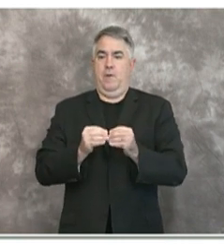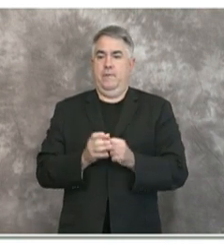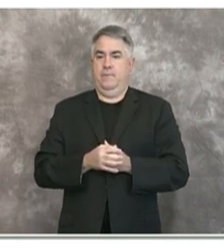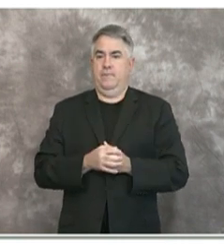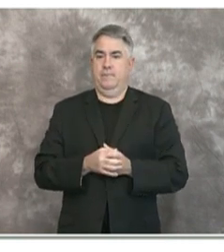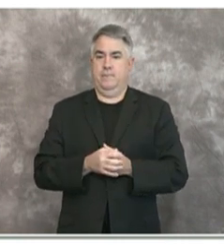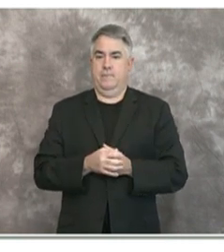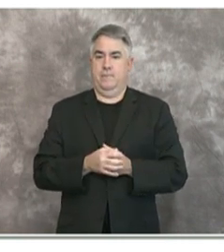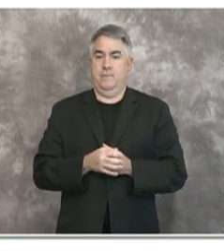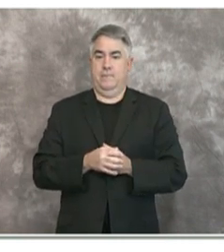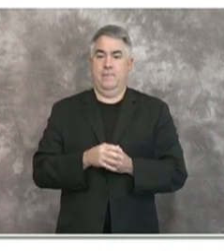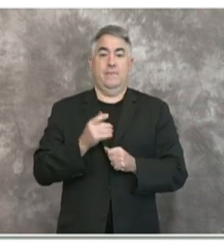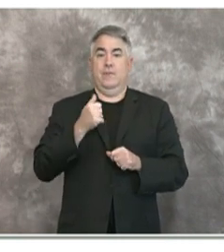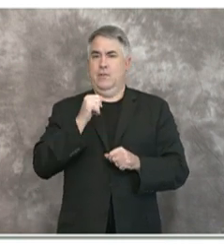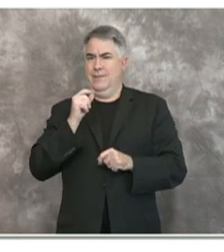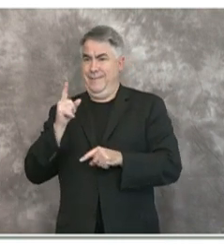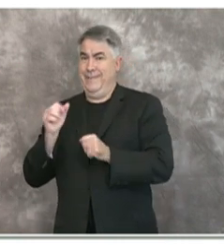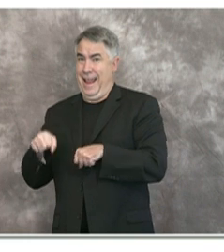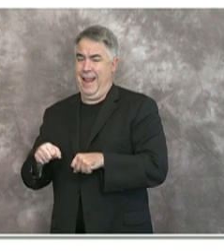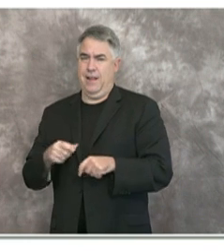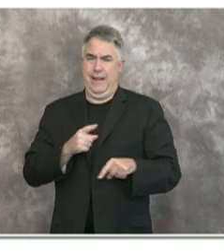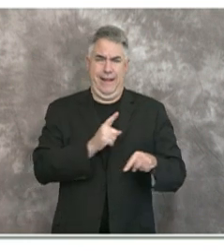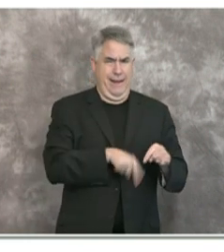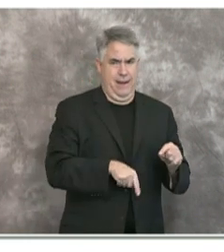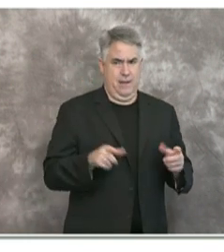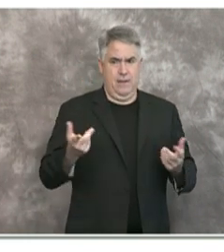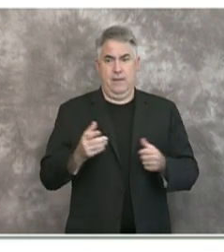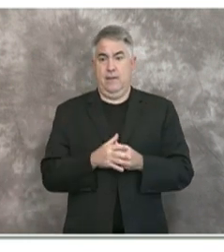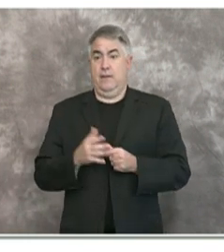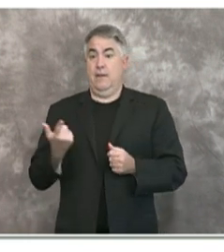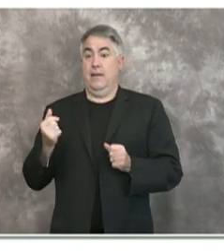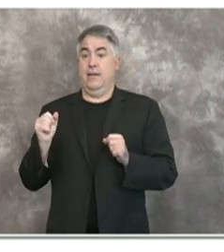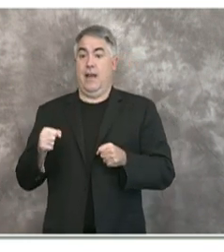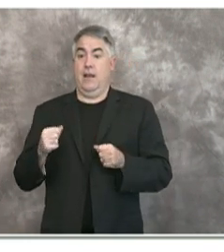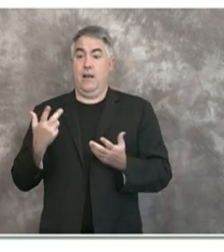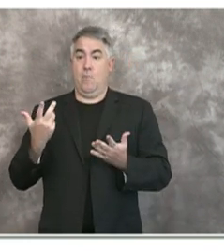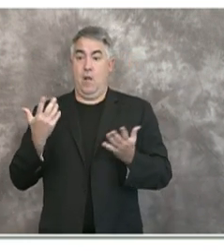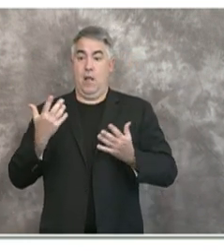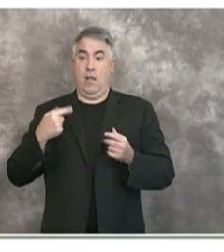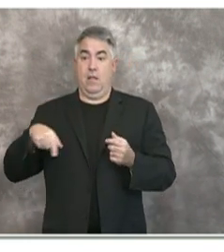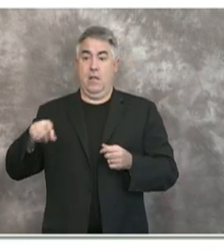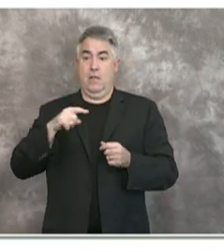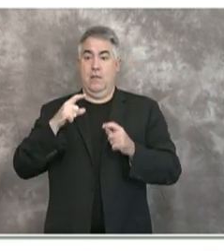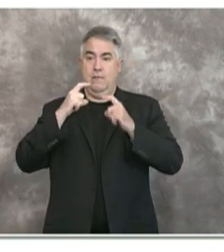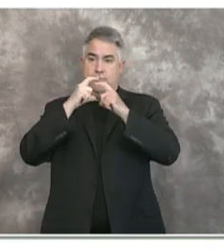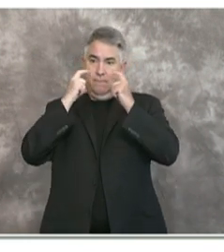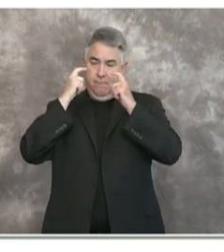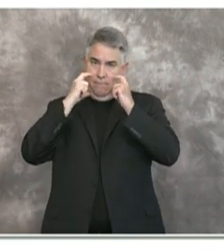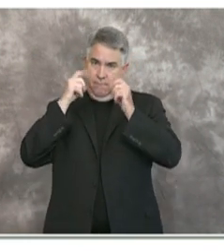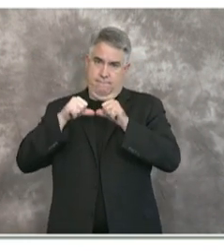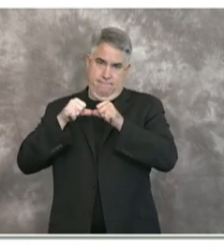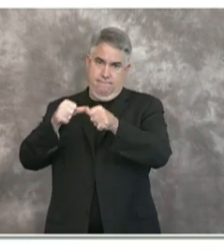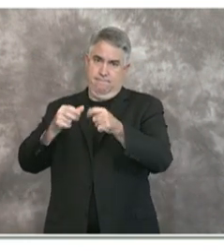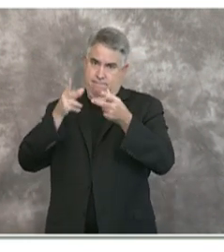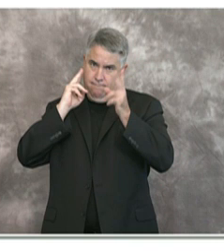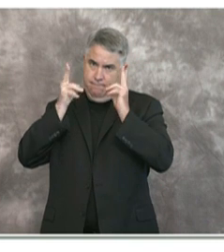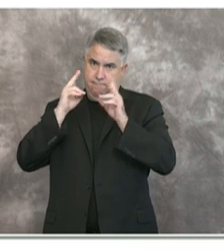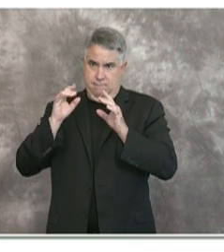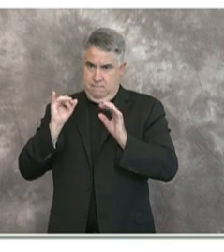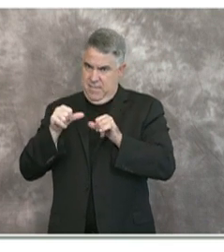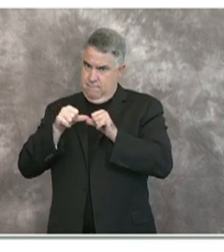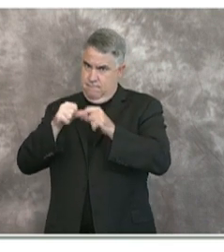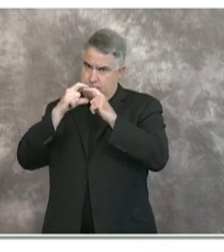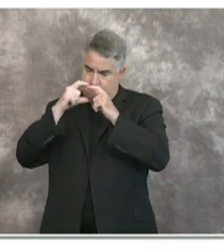here. Do only service where customers, workers and customers can wear face coverings for the entirety of service. So that means